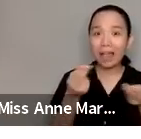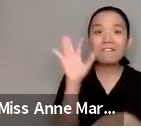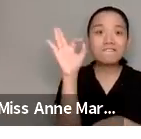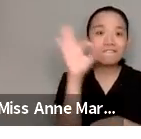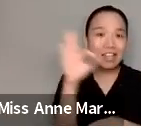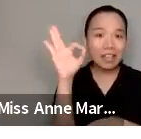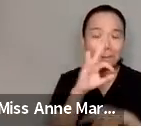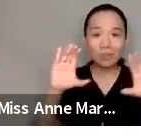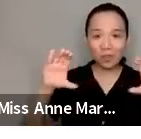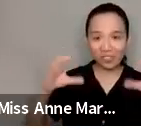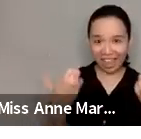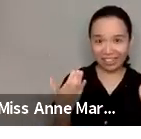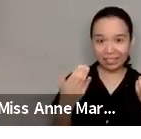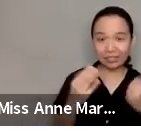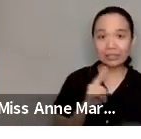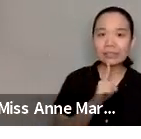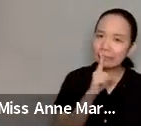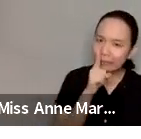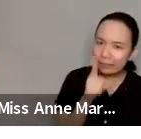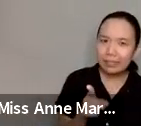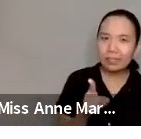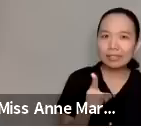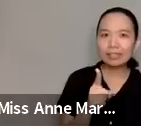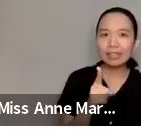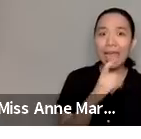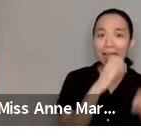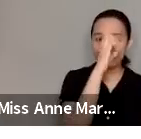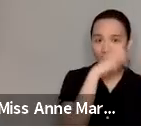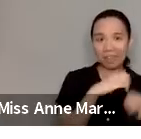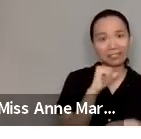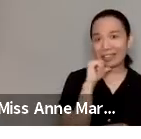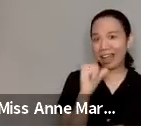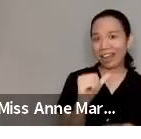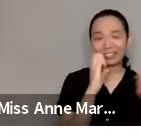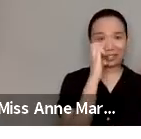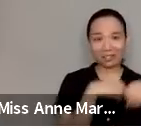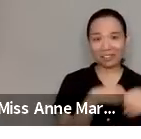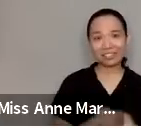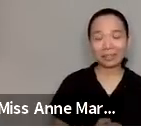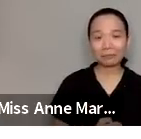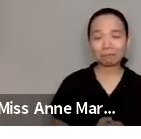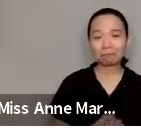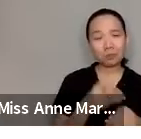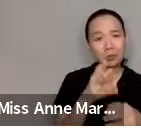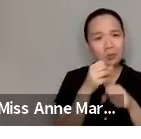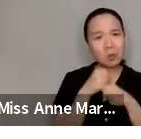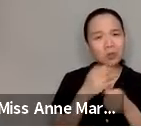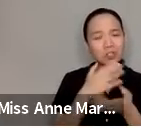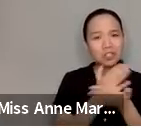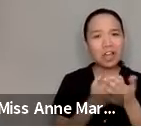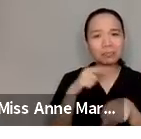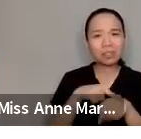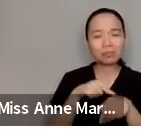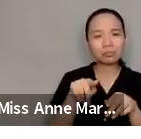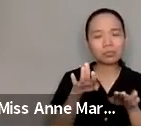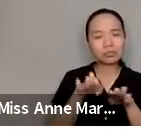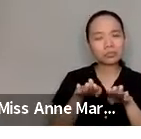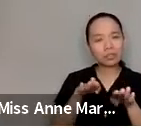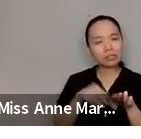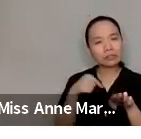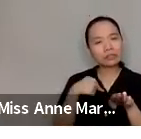Filipino classes. Indeed, expect the unexpected. It took some steps back to think about